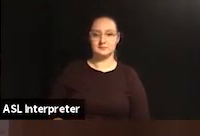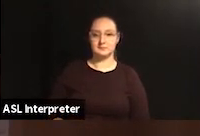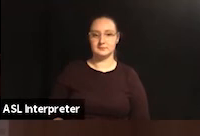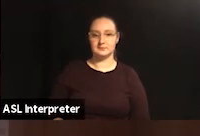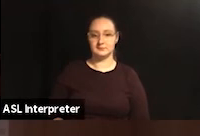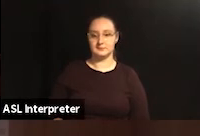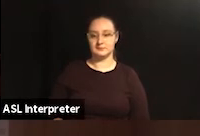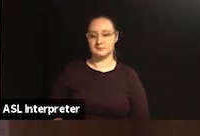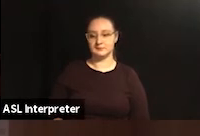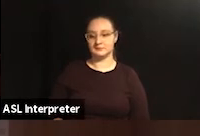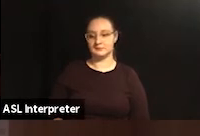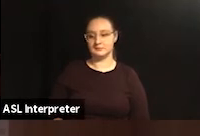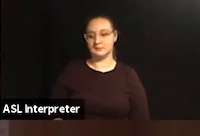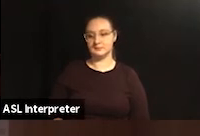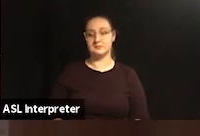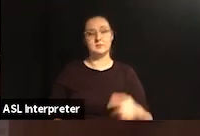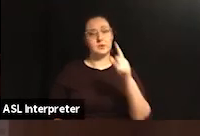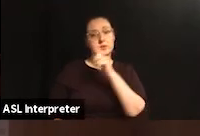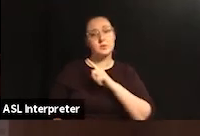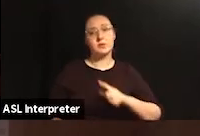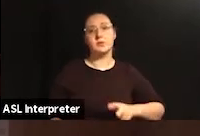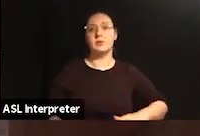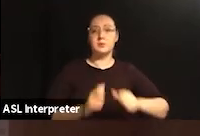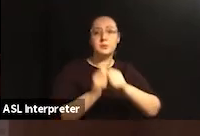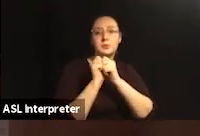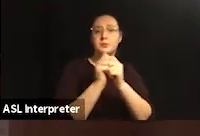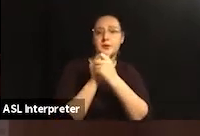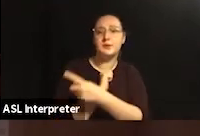The Lord be with you.